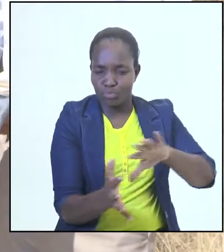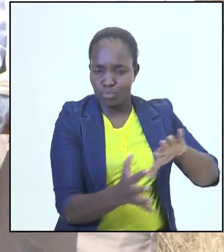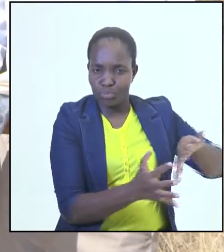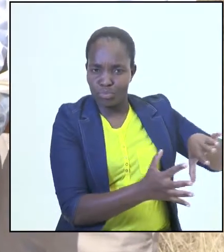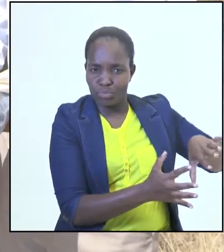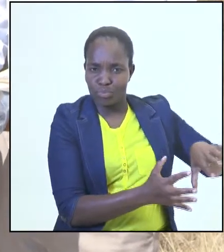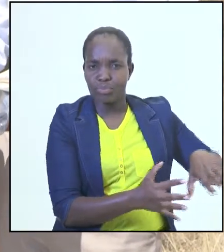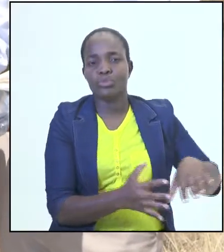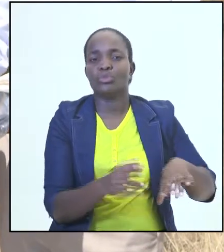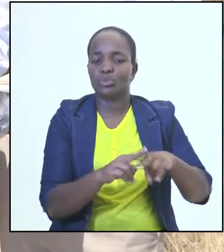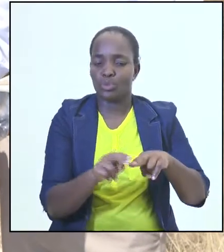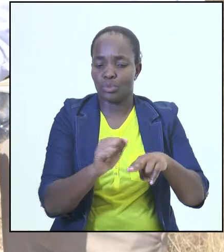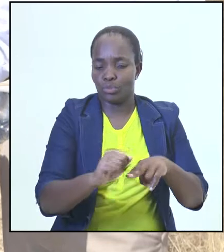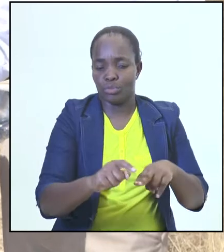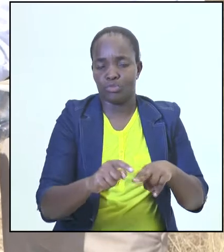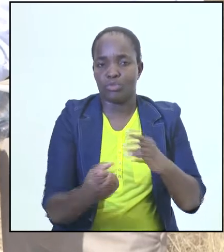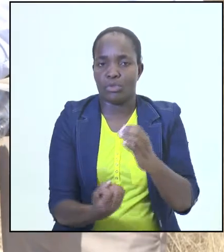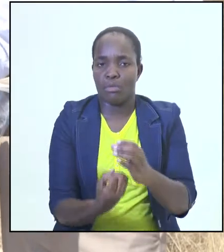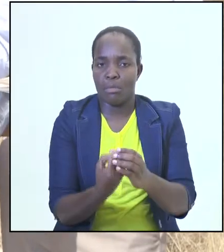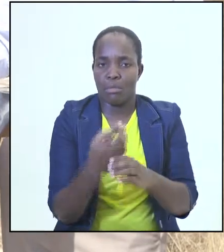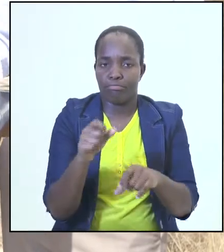Yeah, there is a word for it.